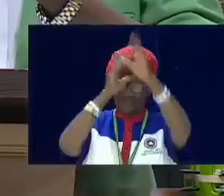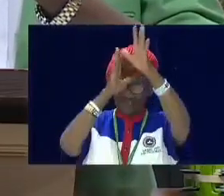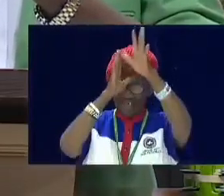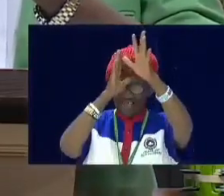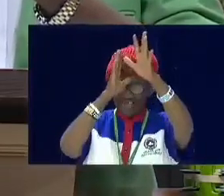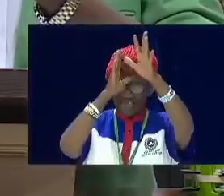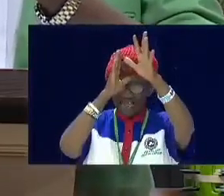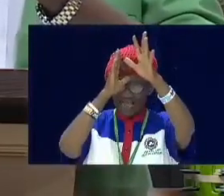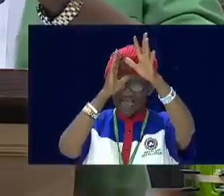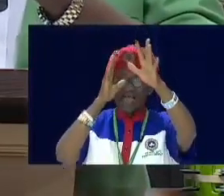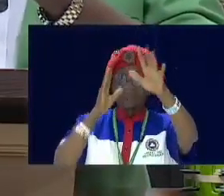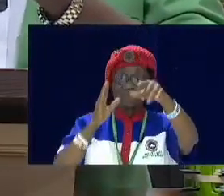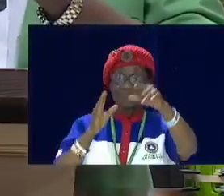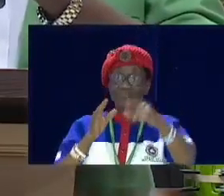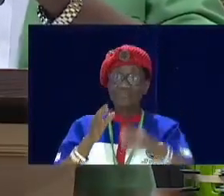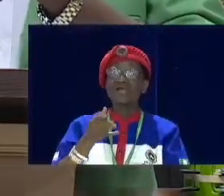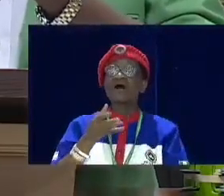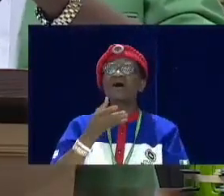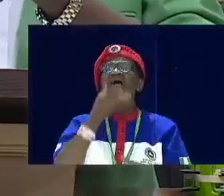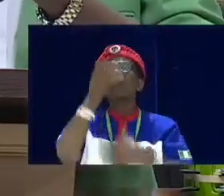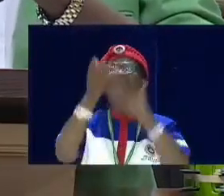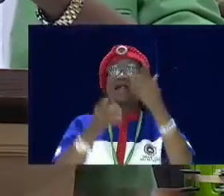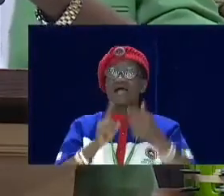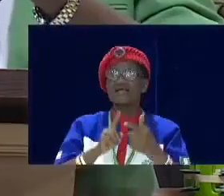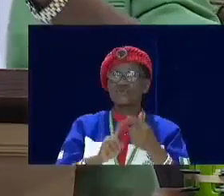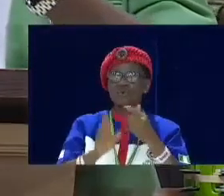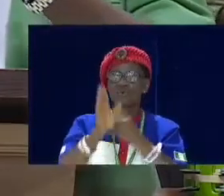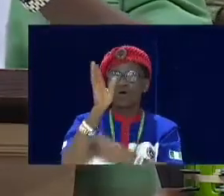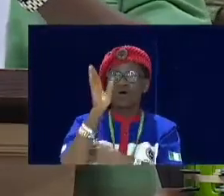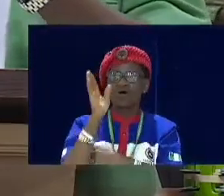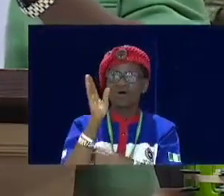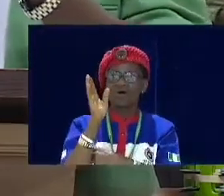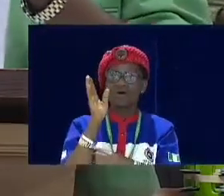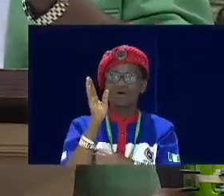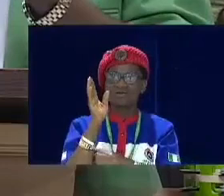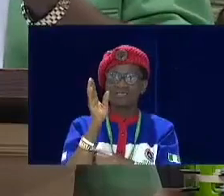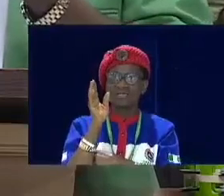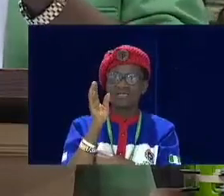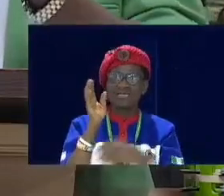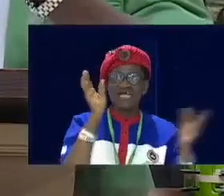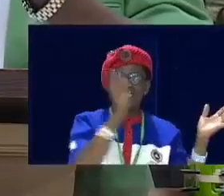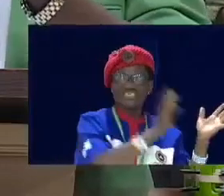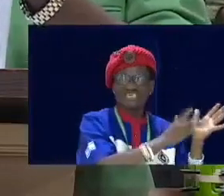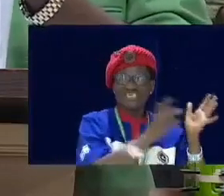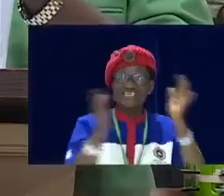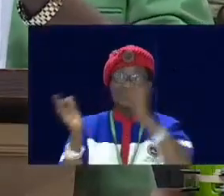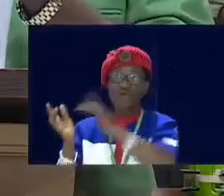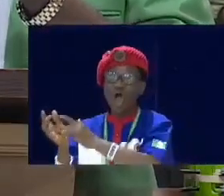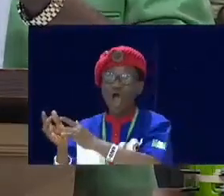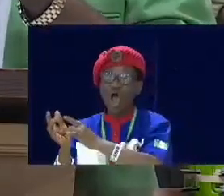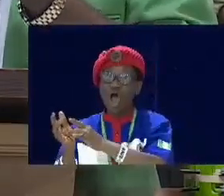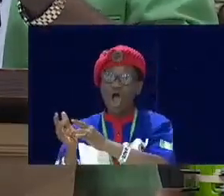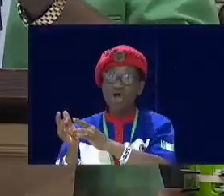Baba mi. Cry to God. Kepe Olorun laaro yi. Jesus. Jesus.